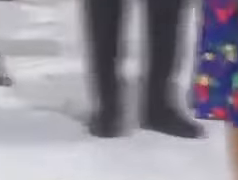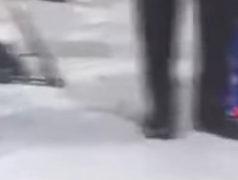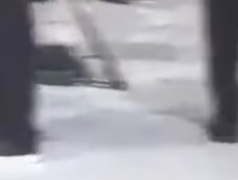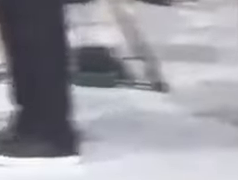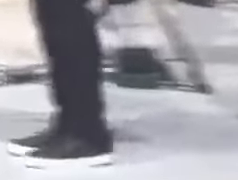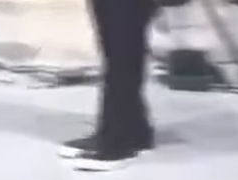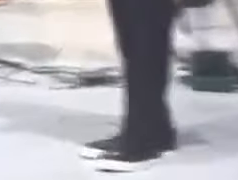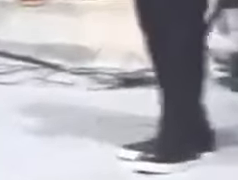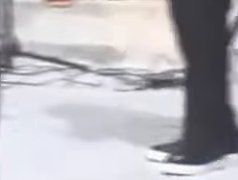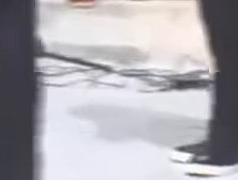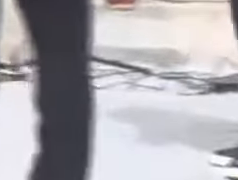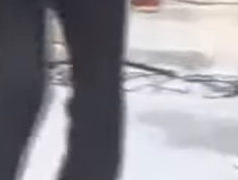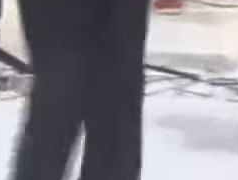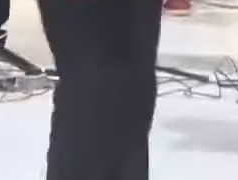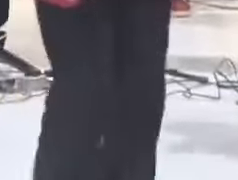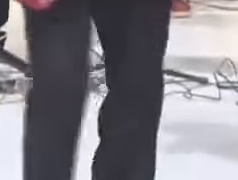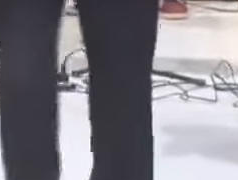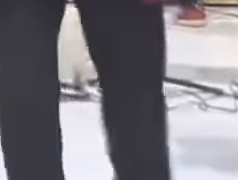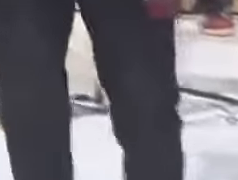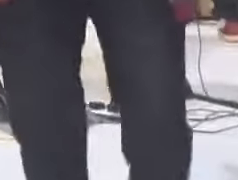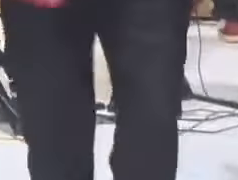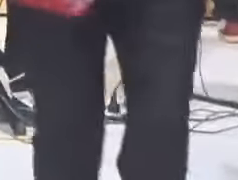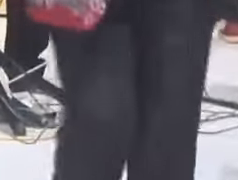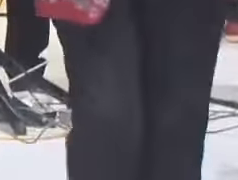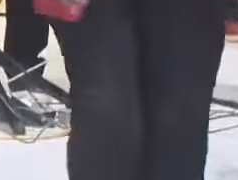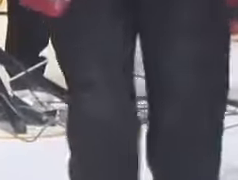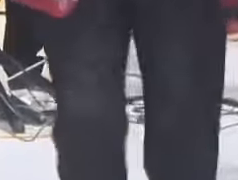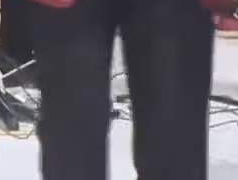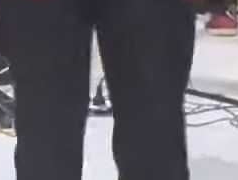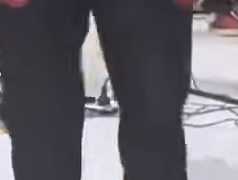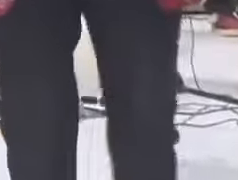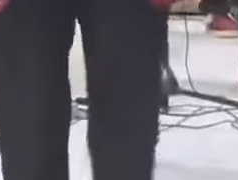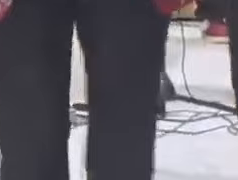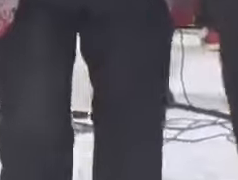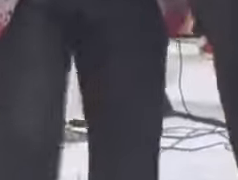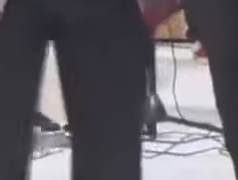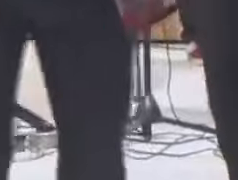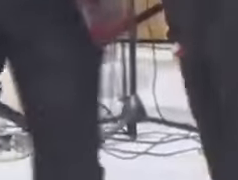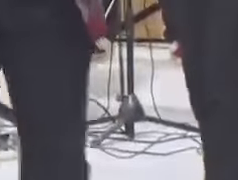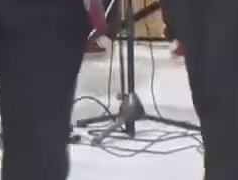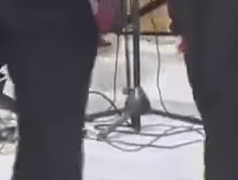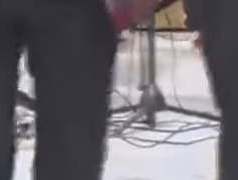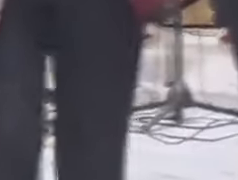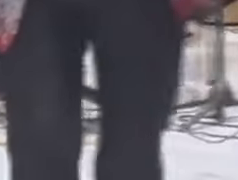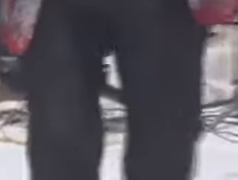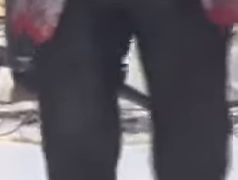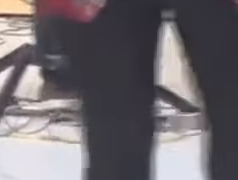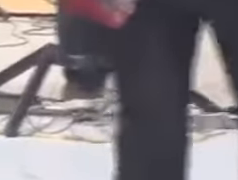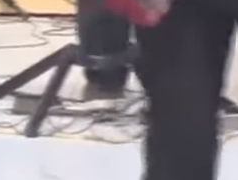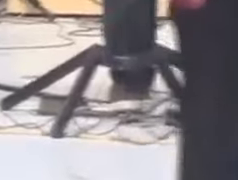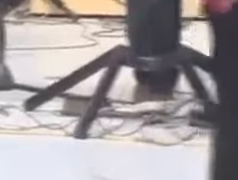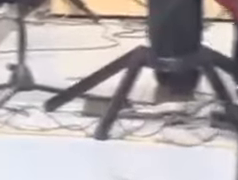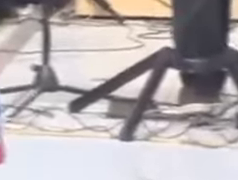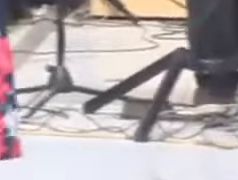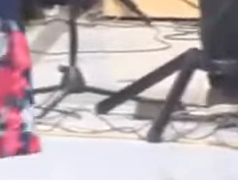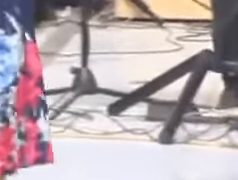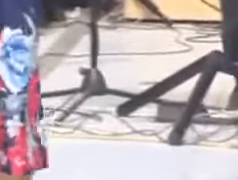you so, my darling Jesus, oh my darling Jesus, you are a wonderful God. Darling Jesus,